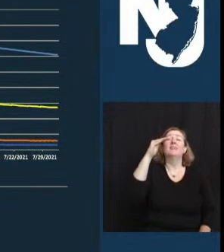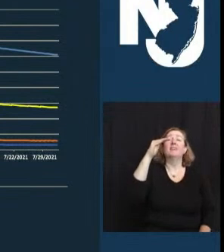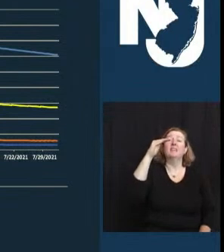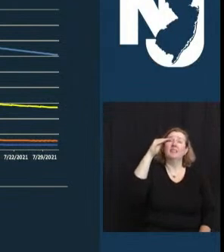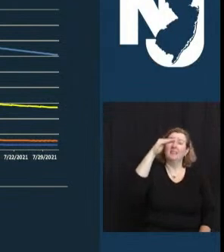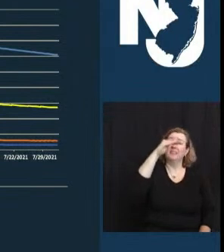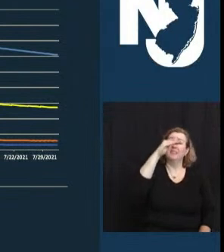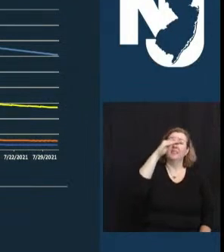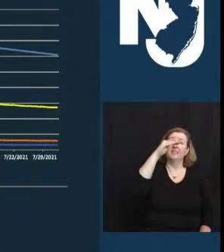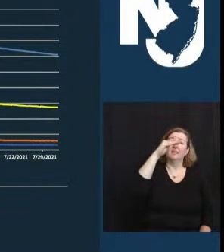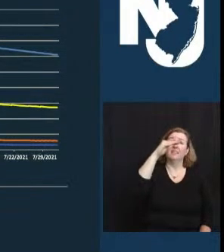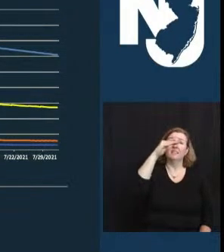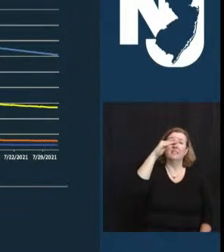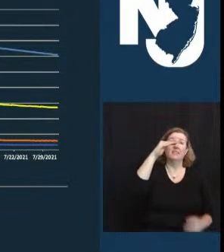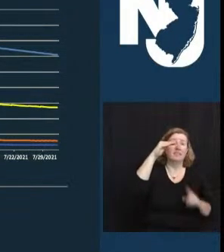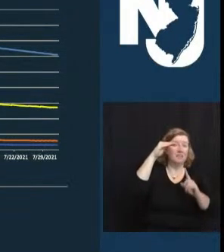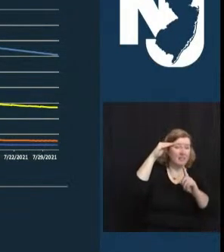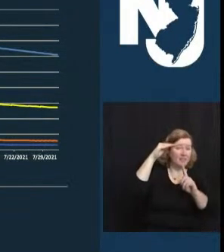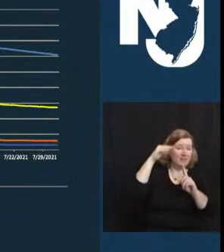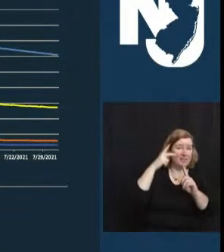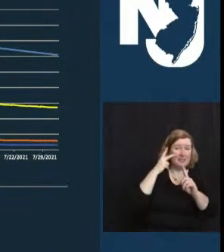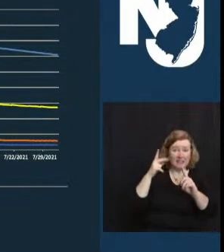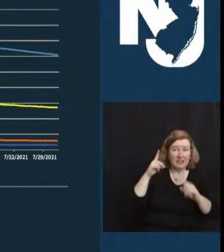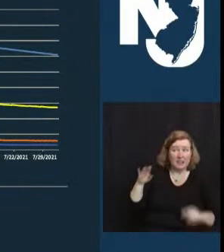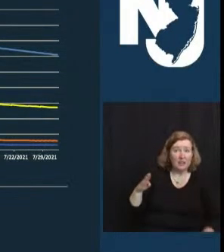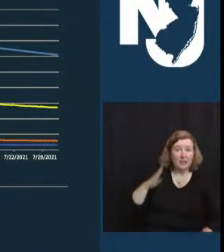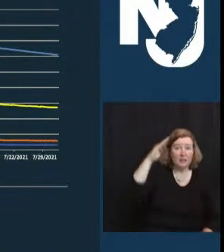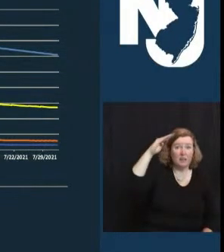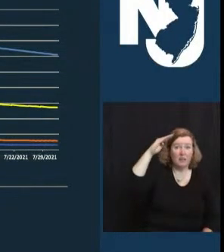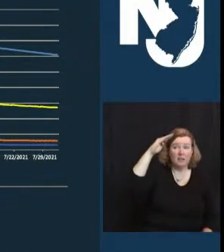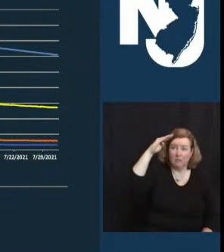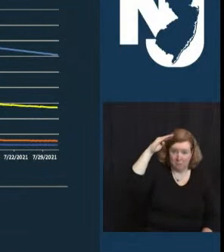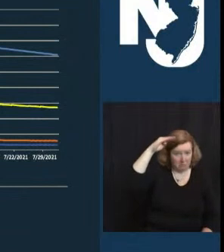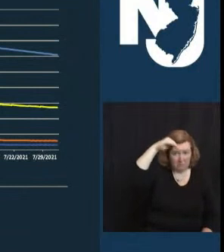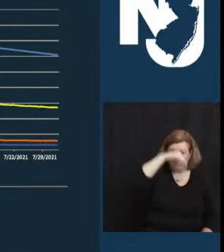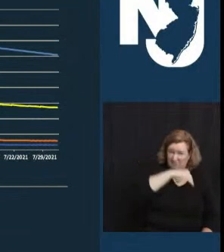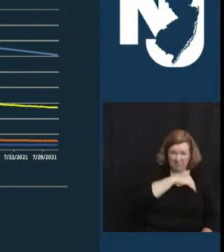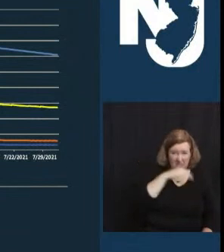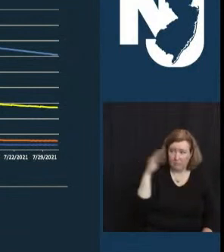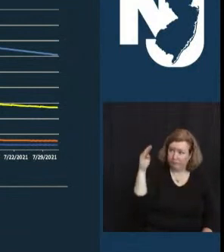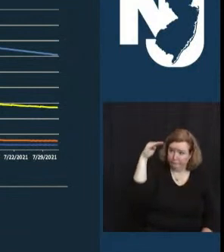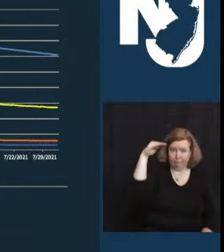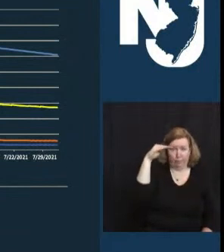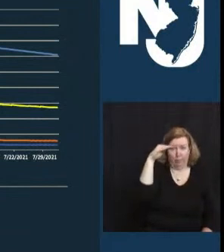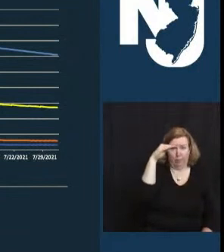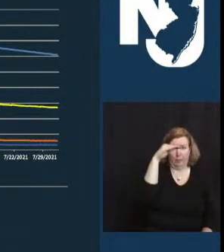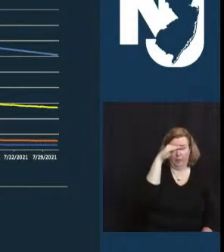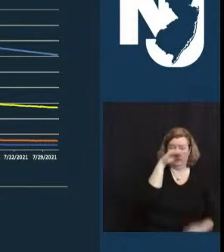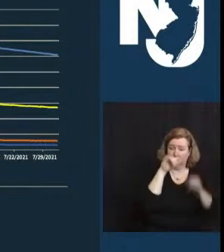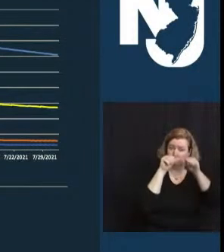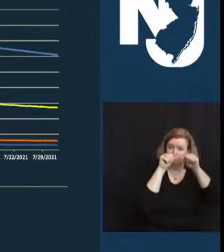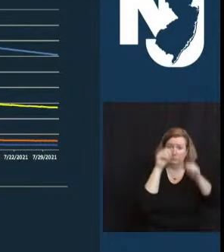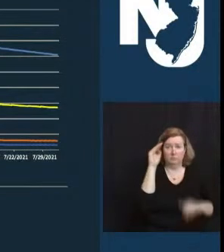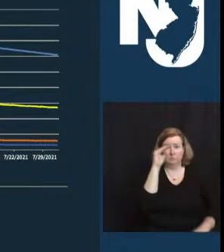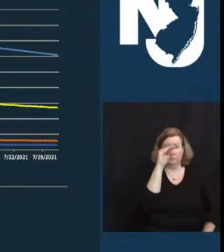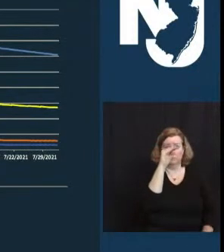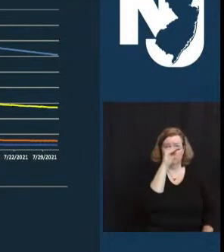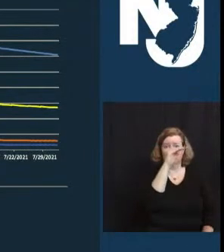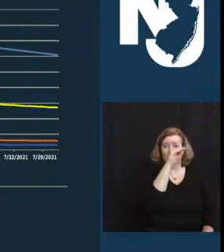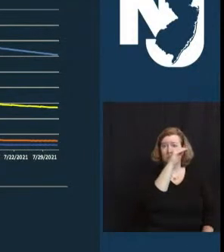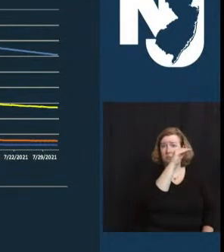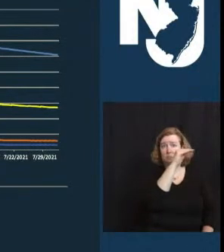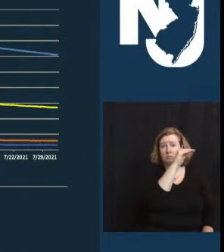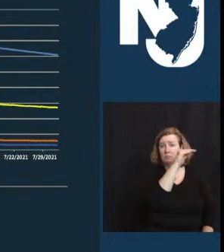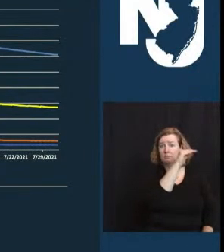you, you stall out at a higher range. And in fact, while the high points are reached in